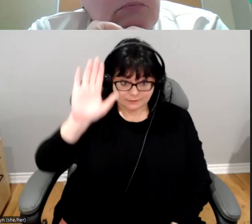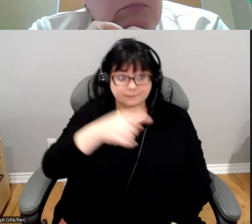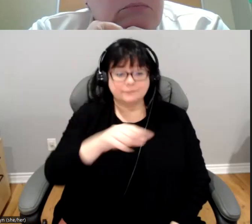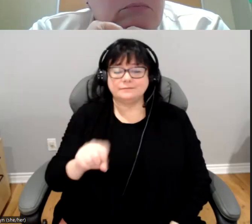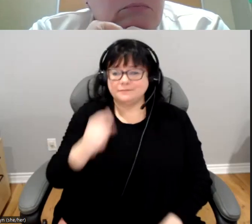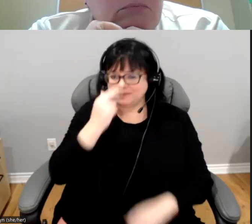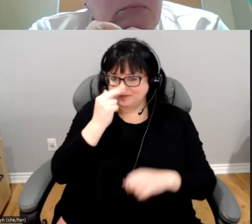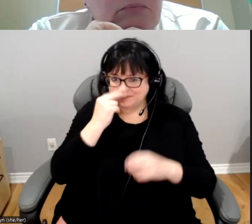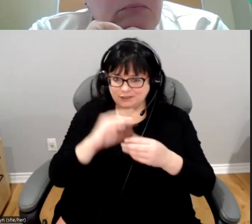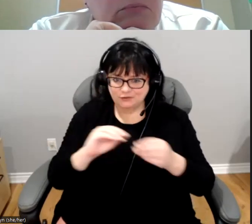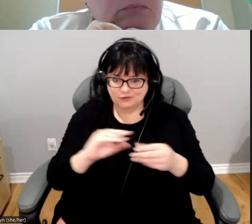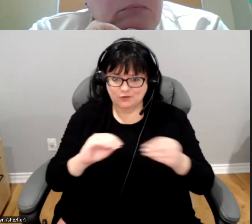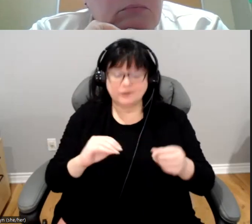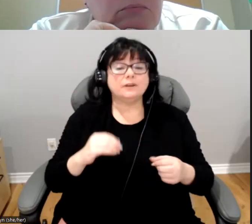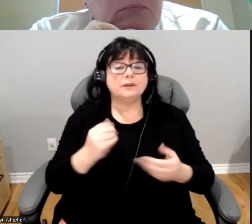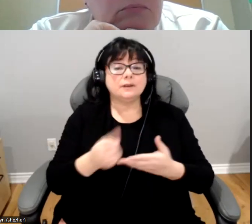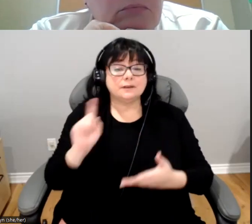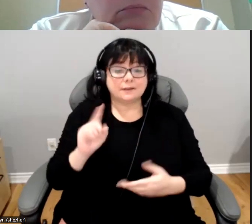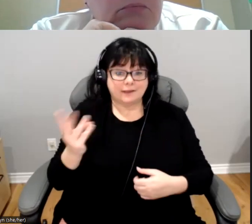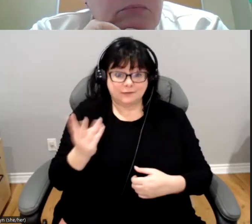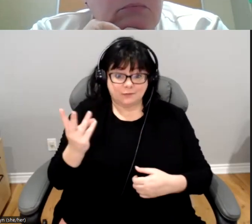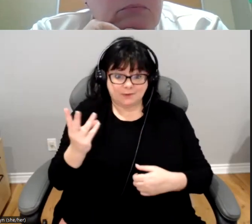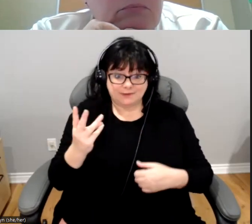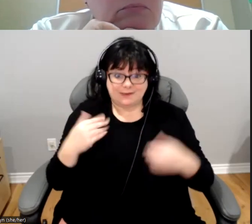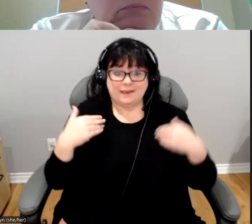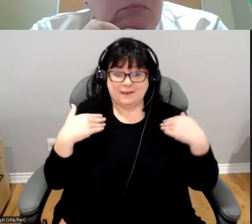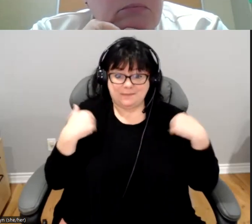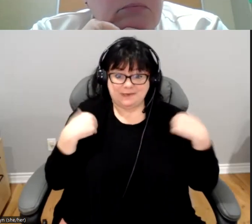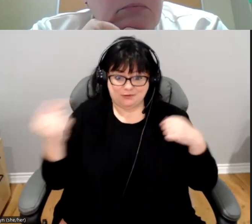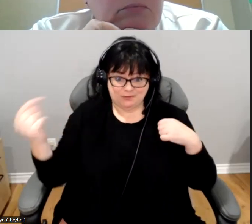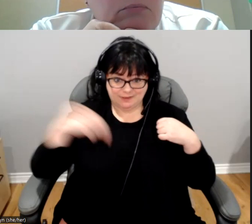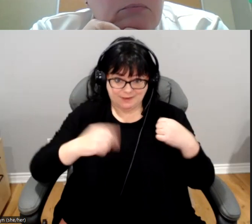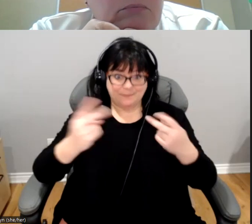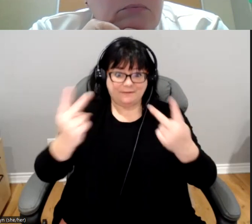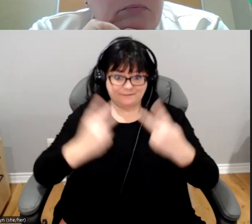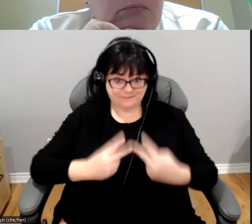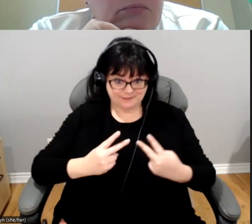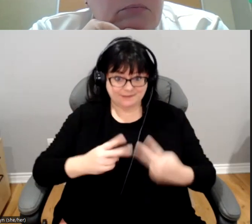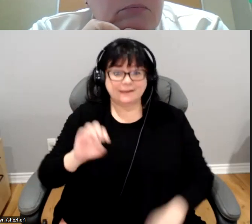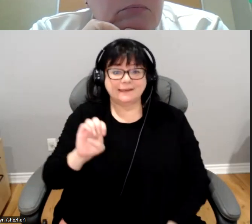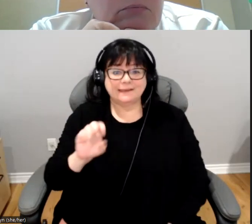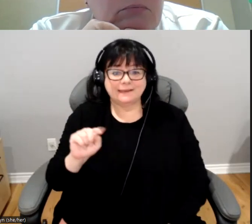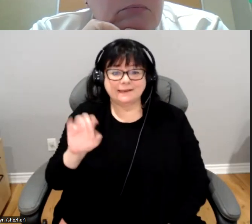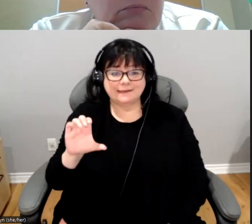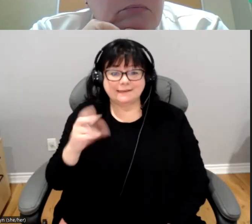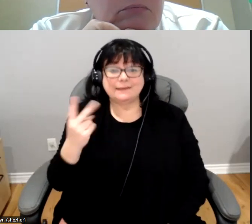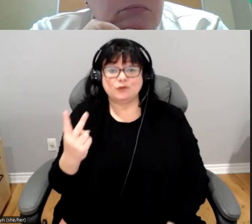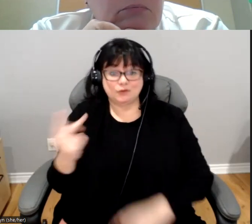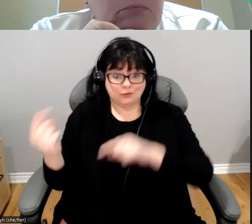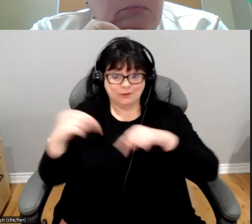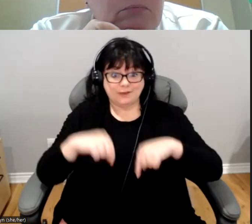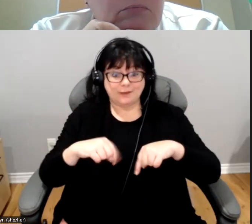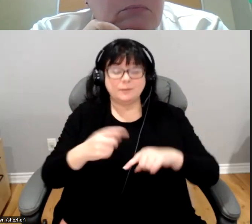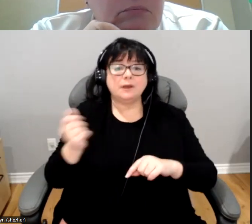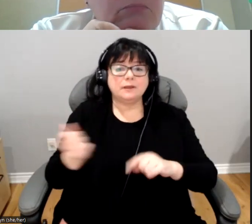last Wednesday we had our program visit from the ministry, and I had 2 ETCs come out, and they were so very interested in our Google Classroom